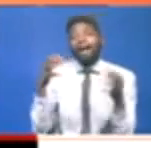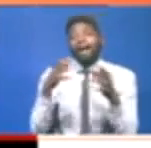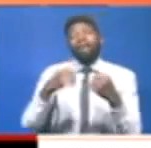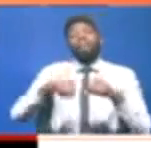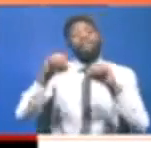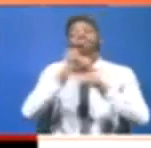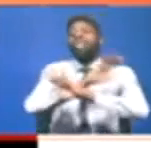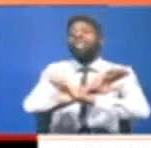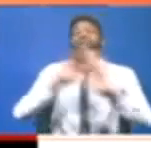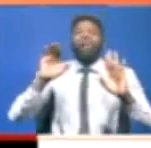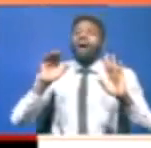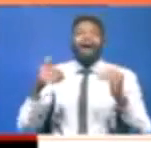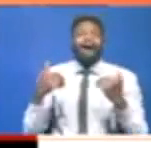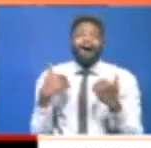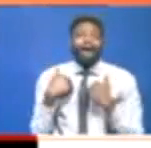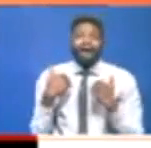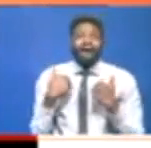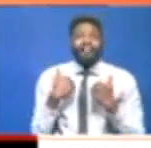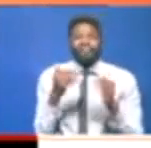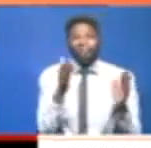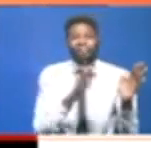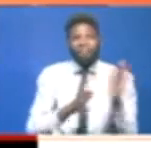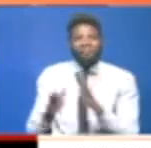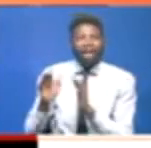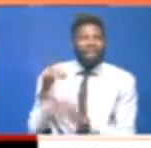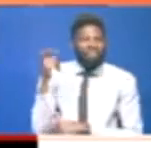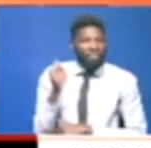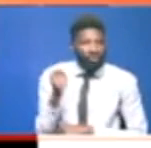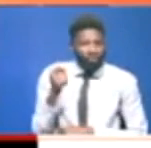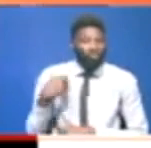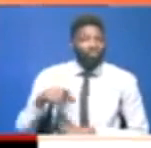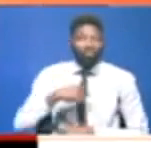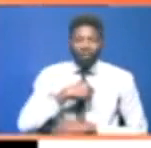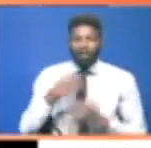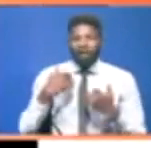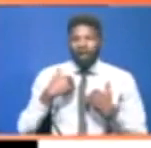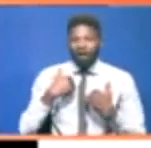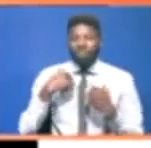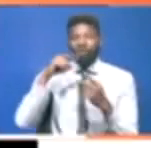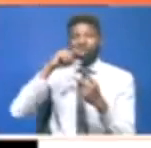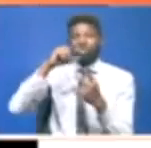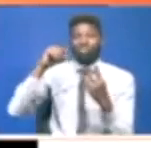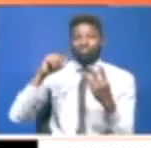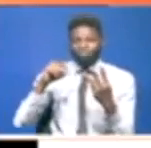is we have different options, the various individual pension plans which are